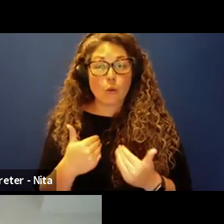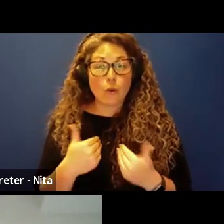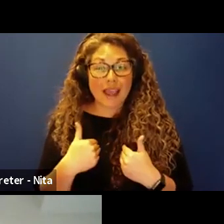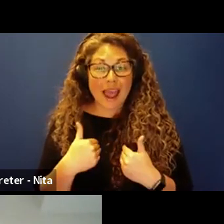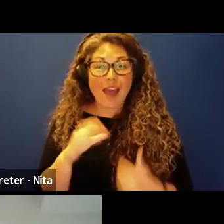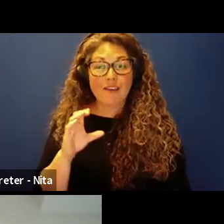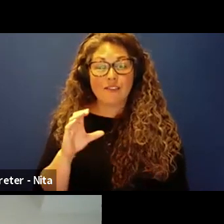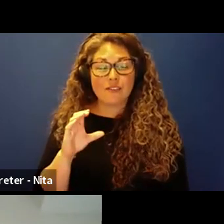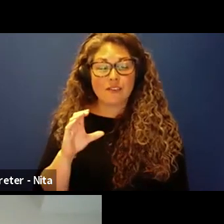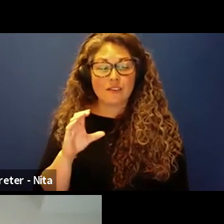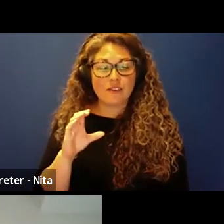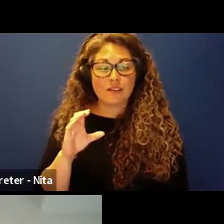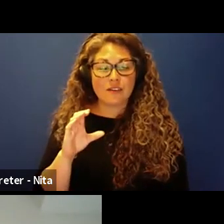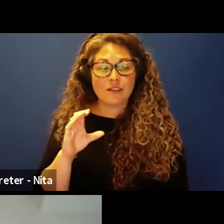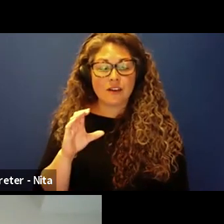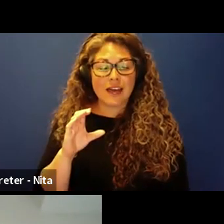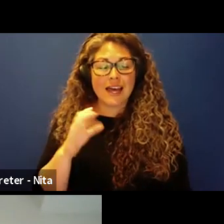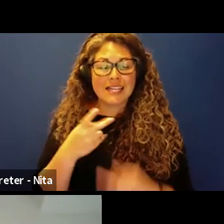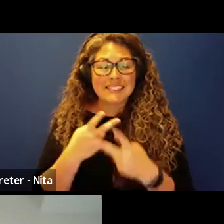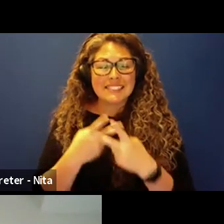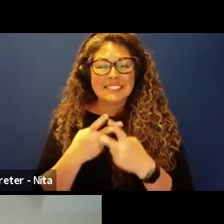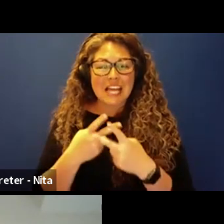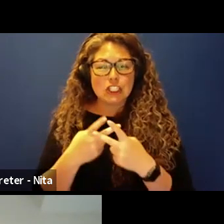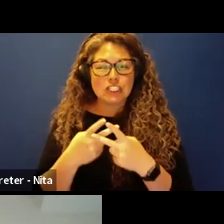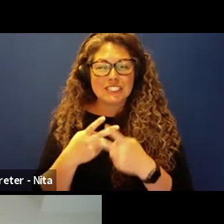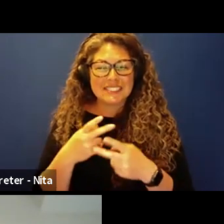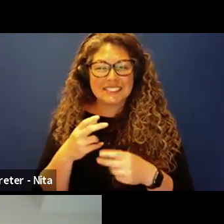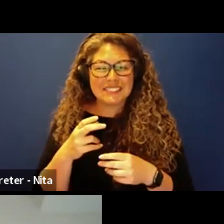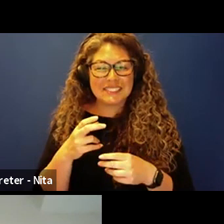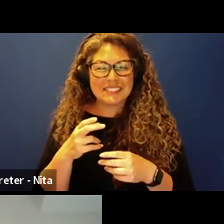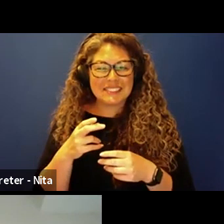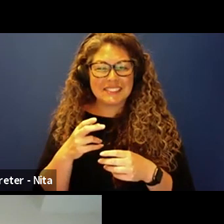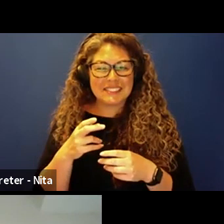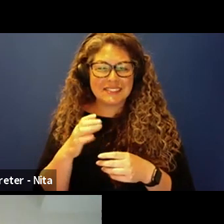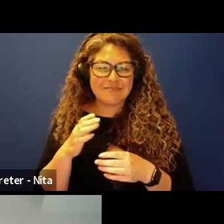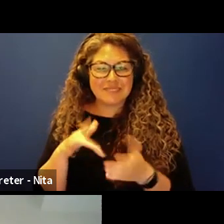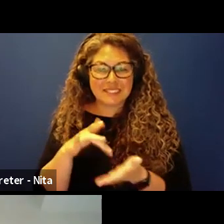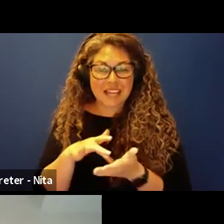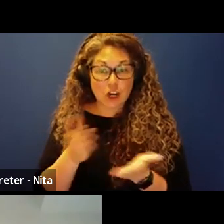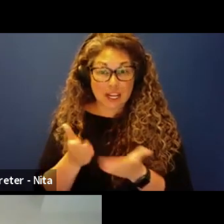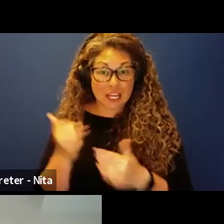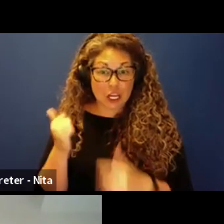center up here on Mount Olivet. Are you all